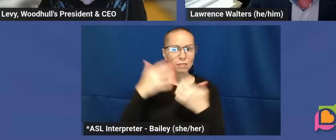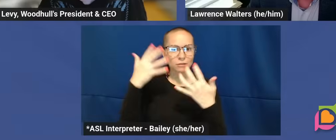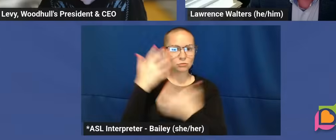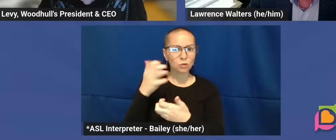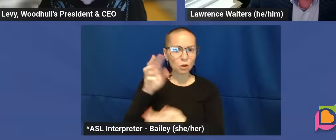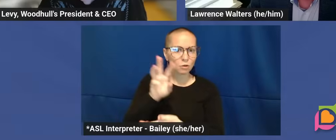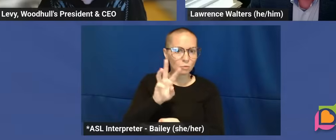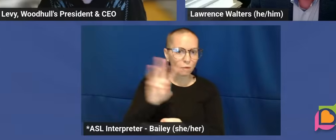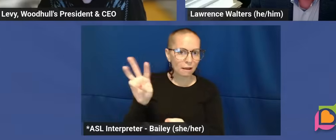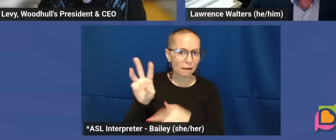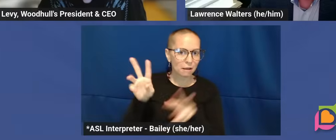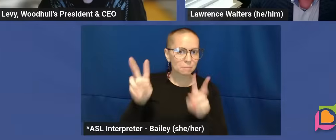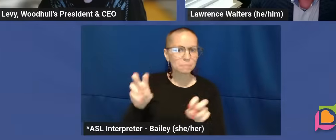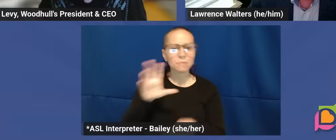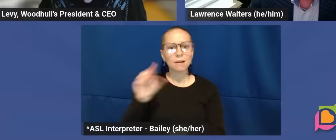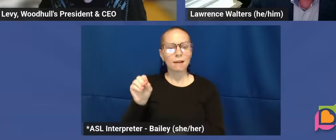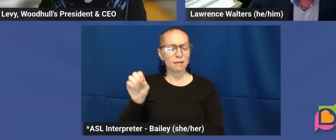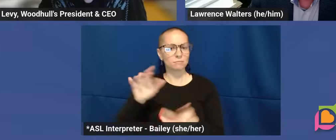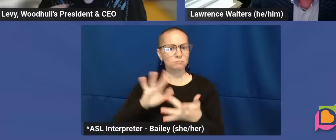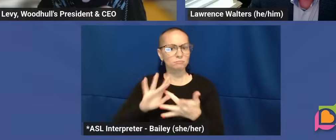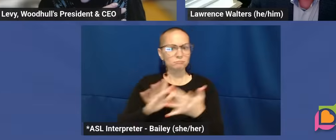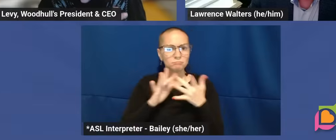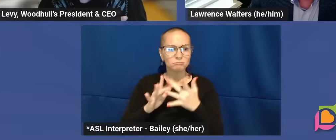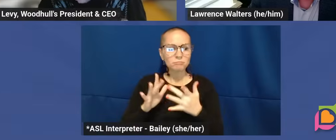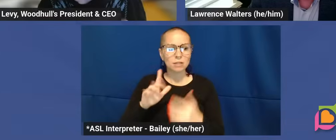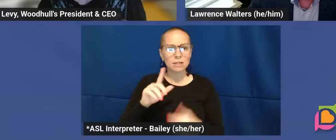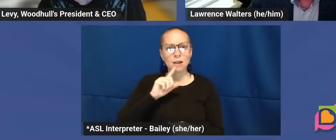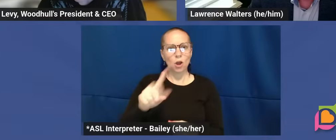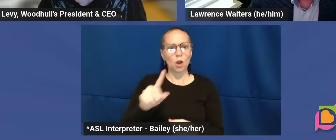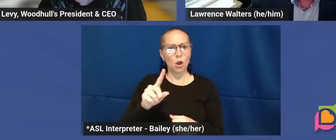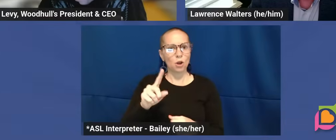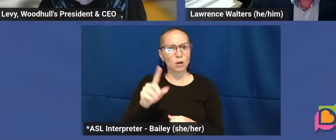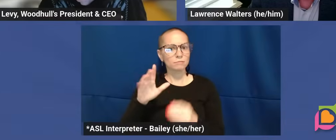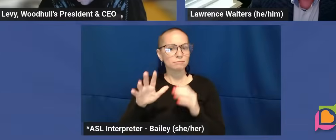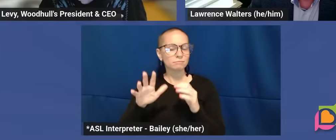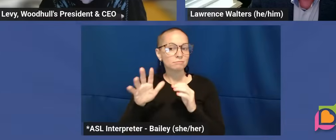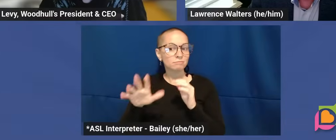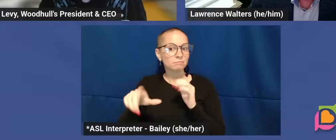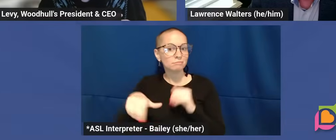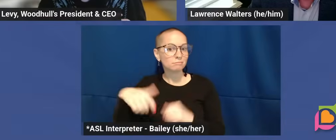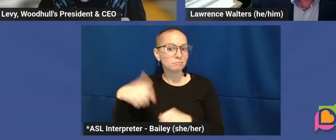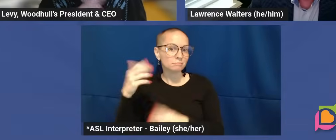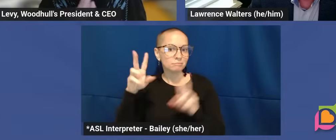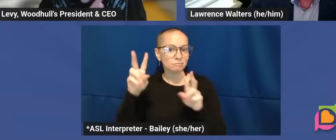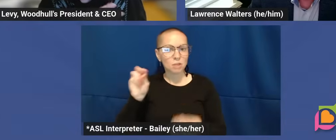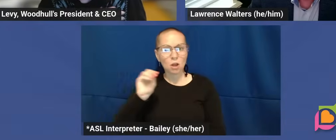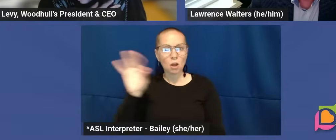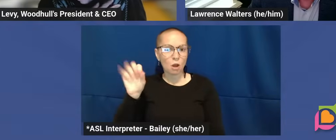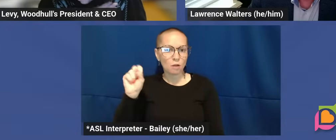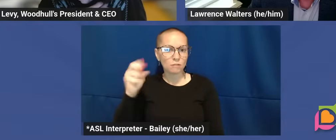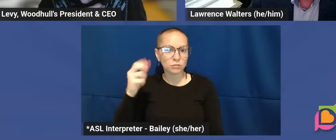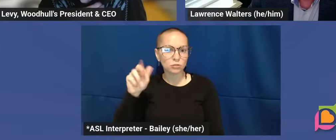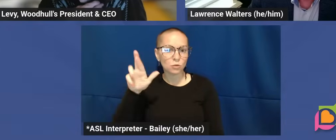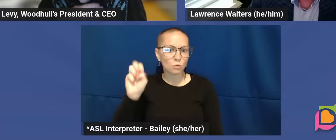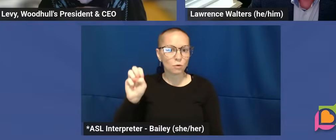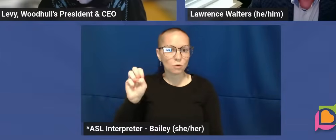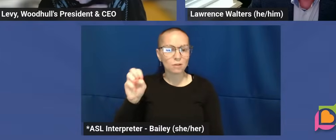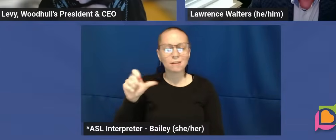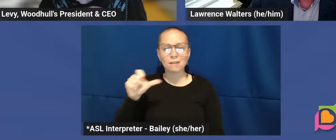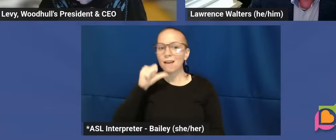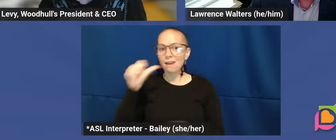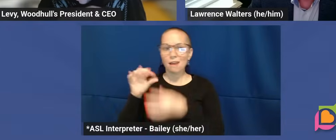and the sites that are offshore and not subject to the